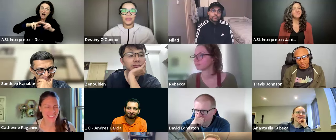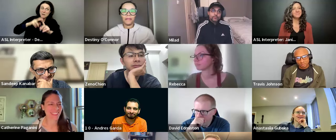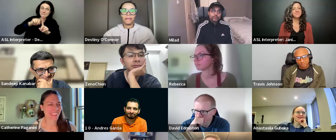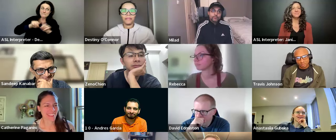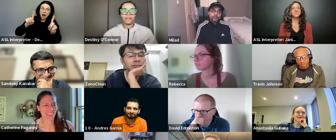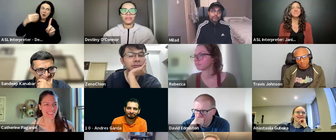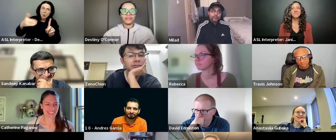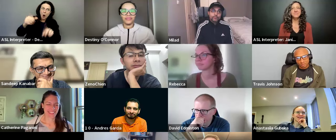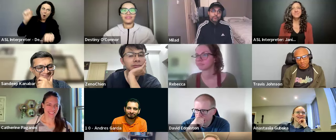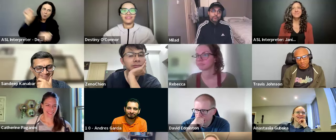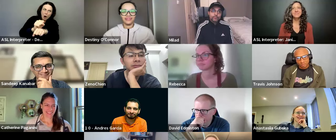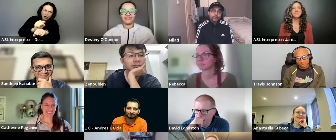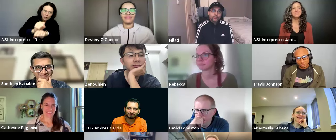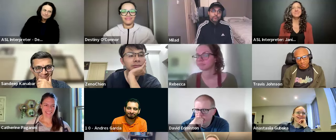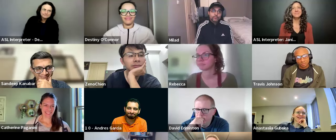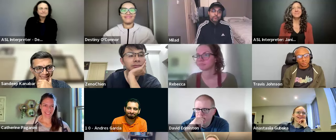work.